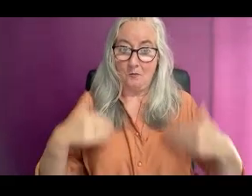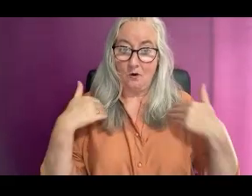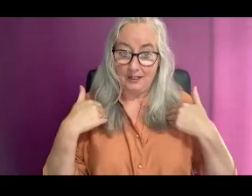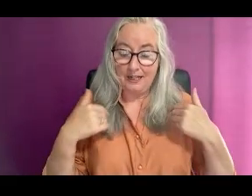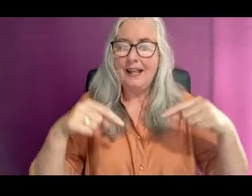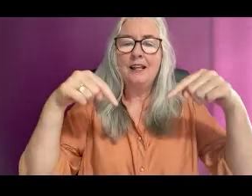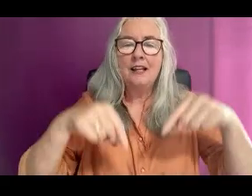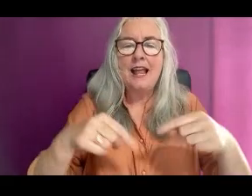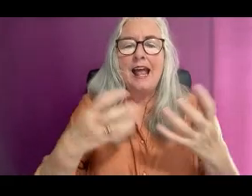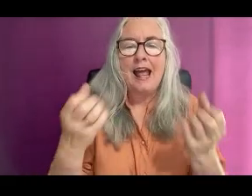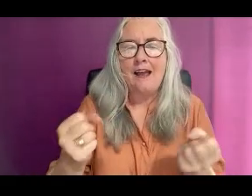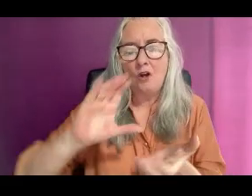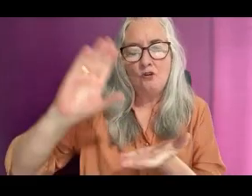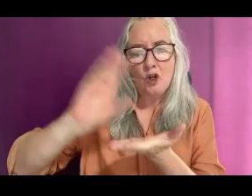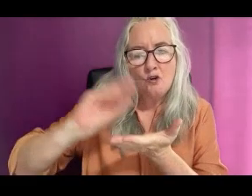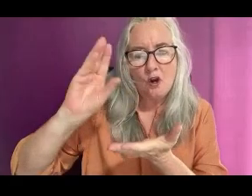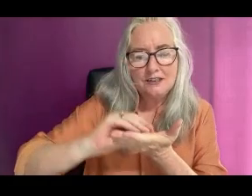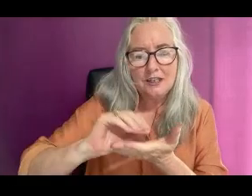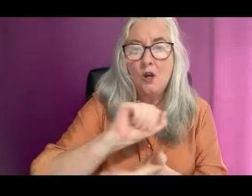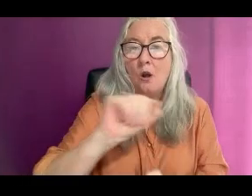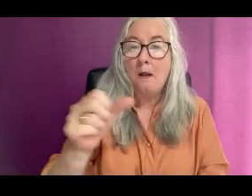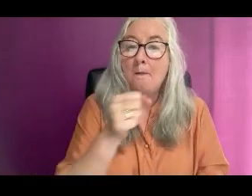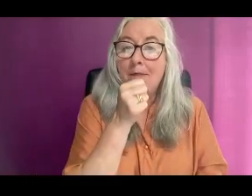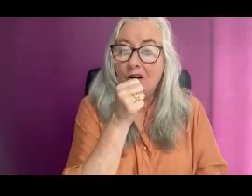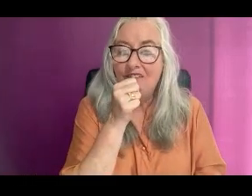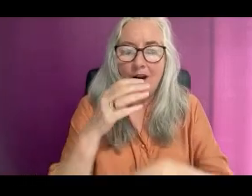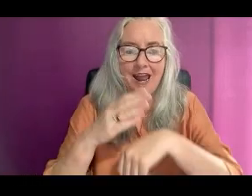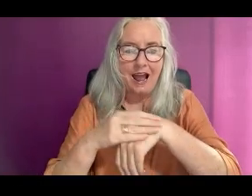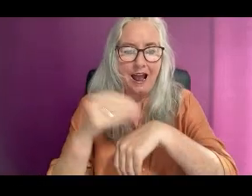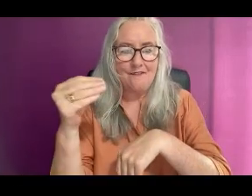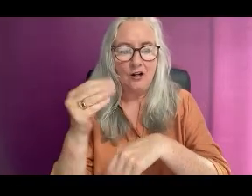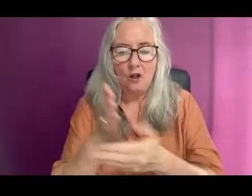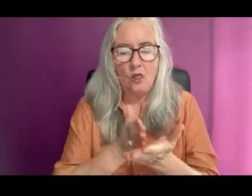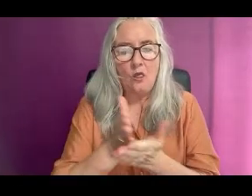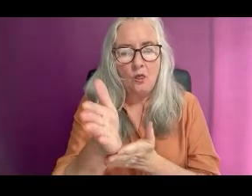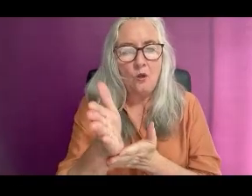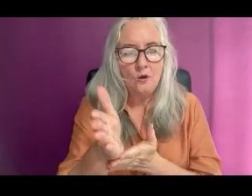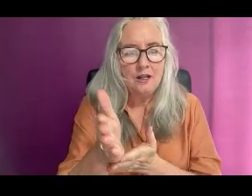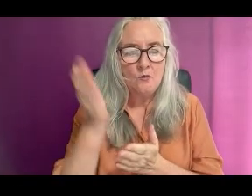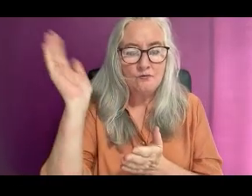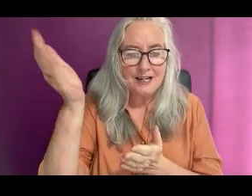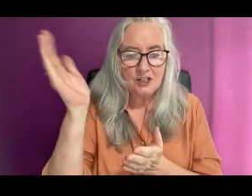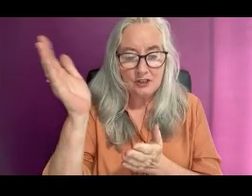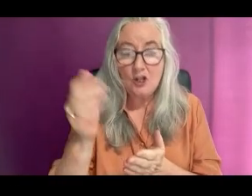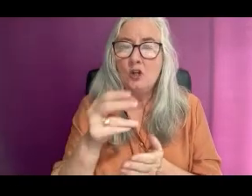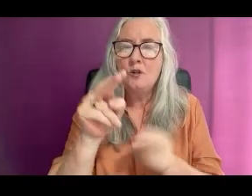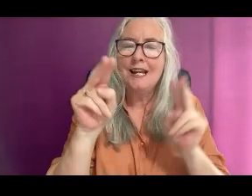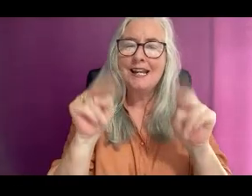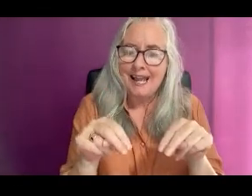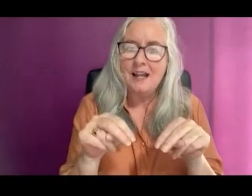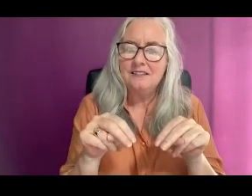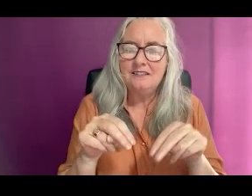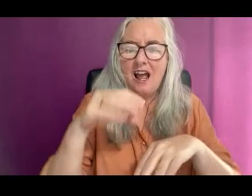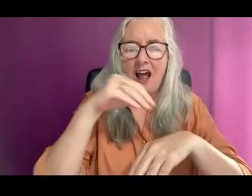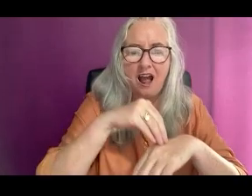being recorded and your microphones are turned off for the duration of the presentation. And feel free to turn on or off